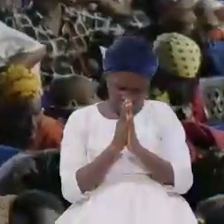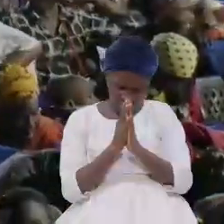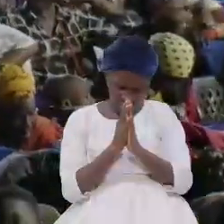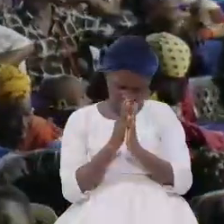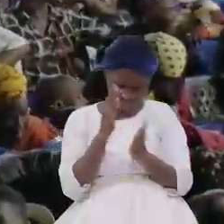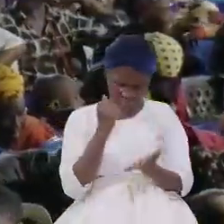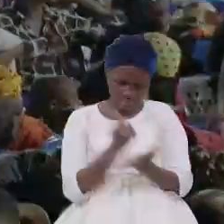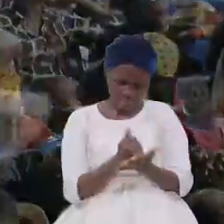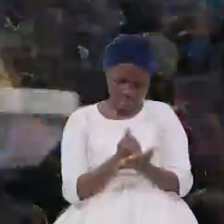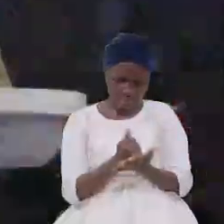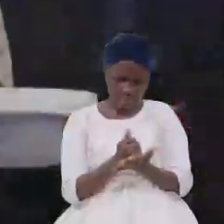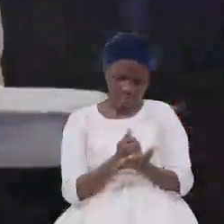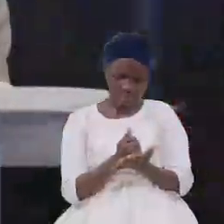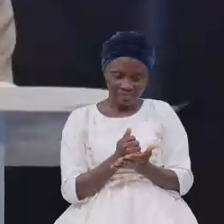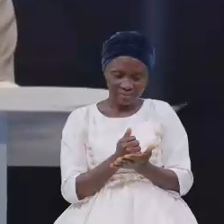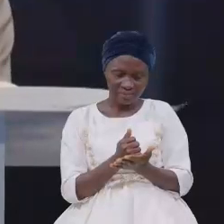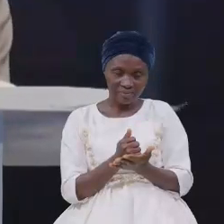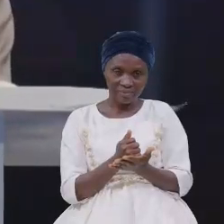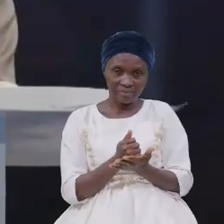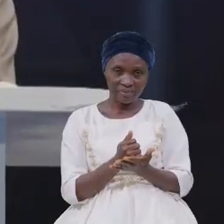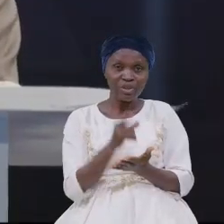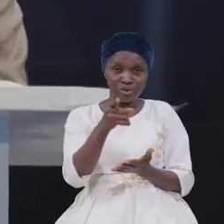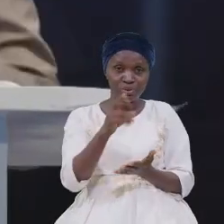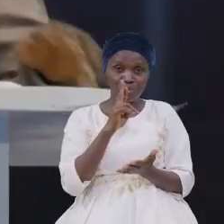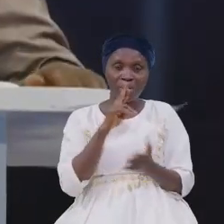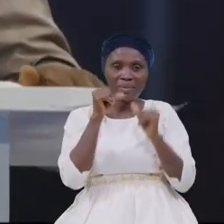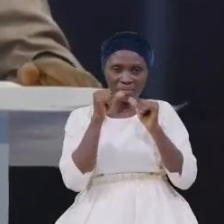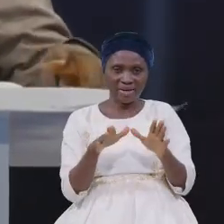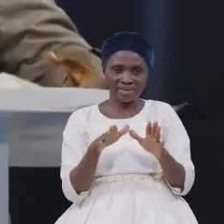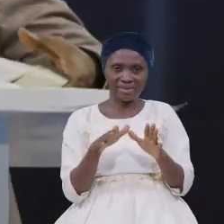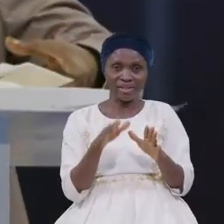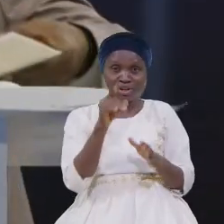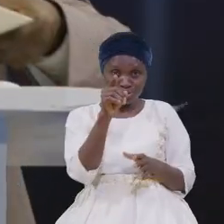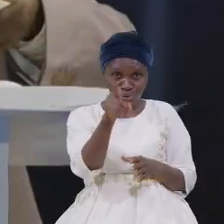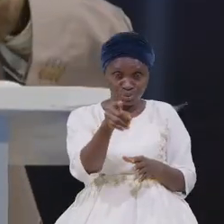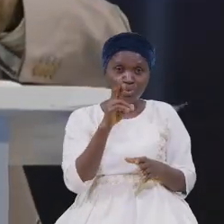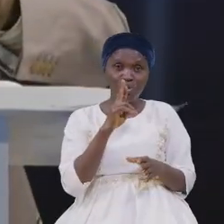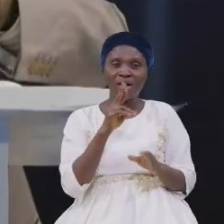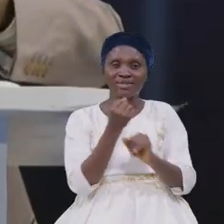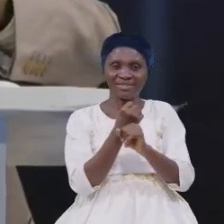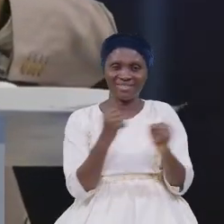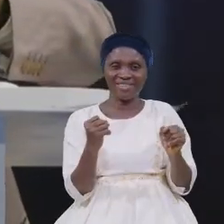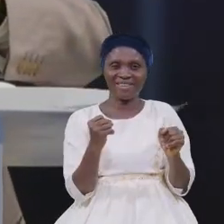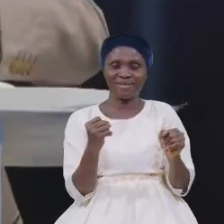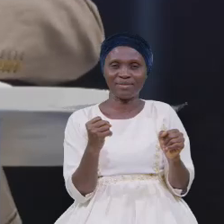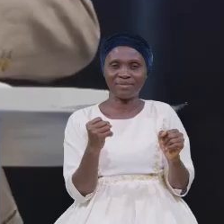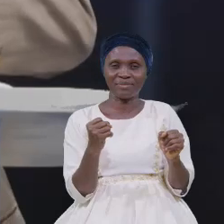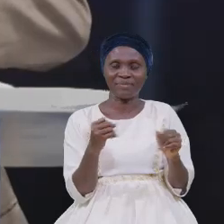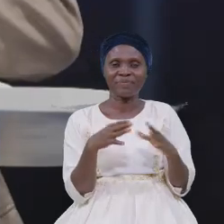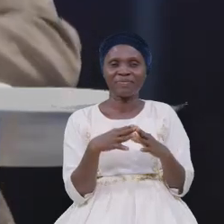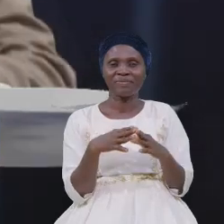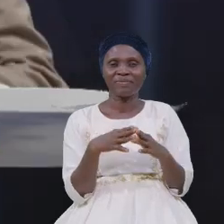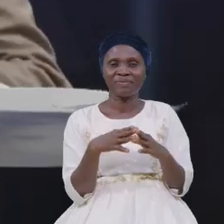You are blessed. You are saved. And those of us sitting